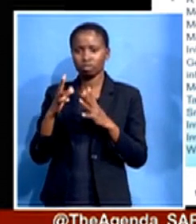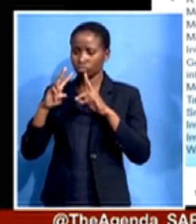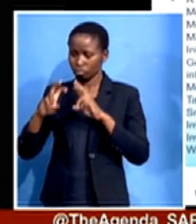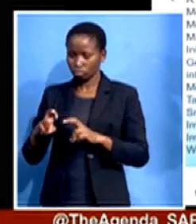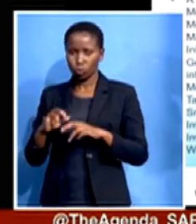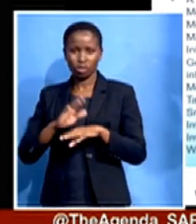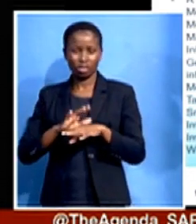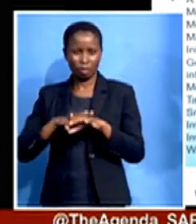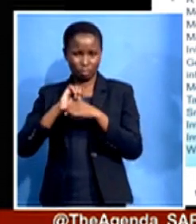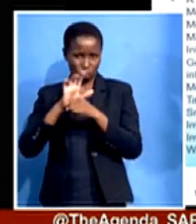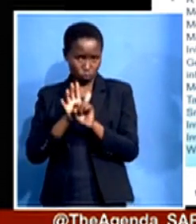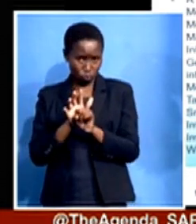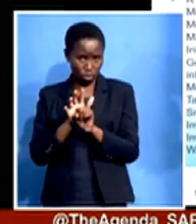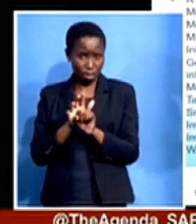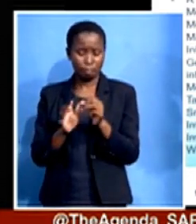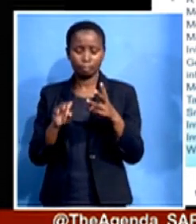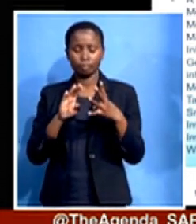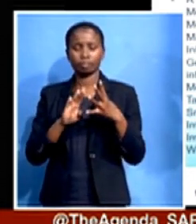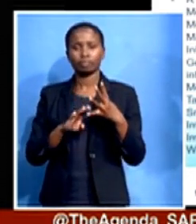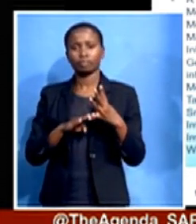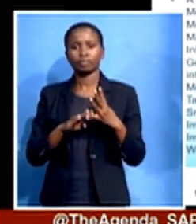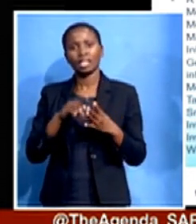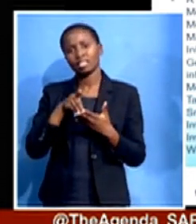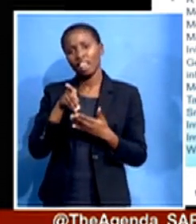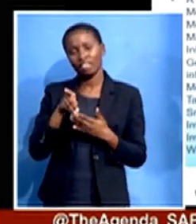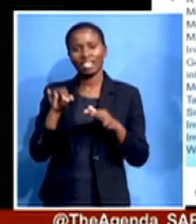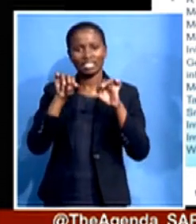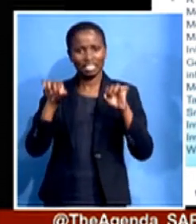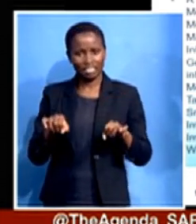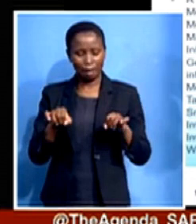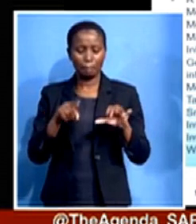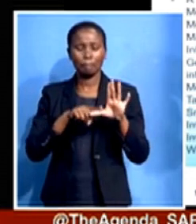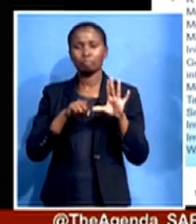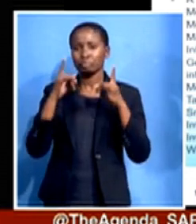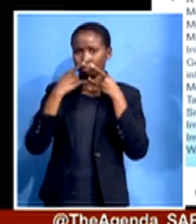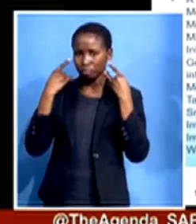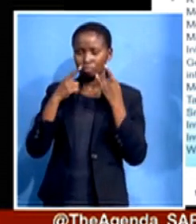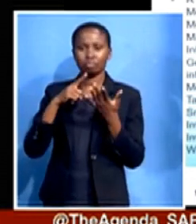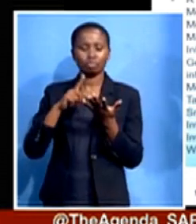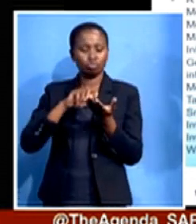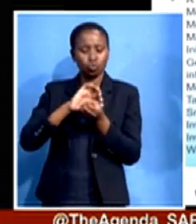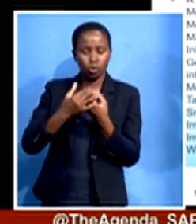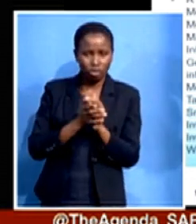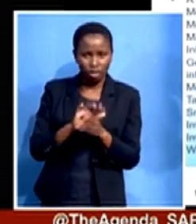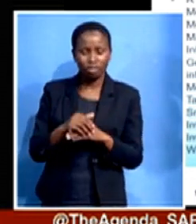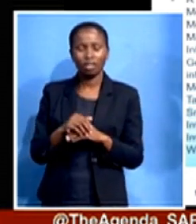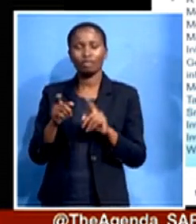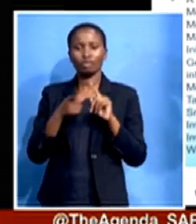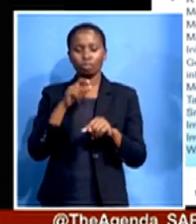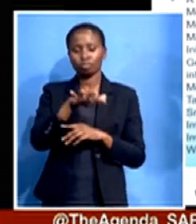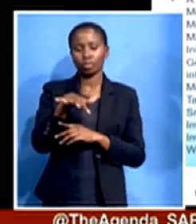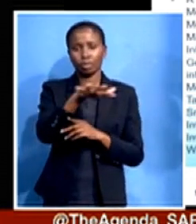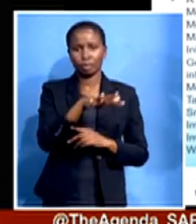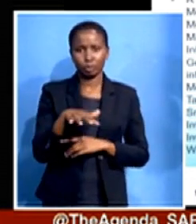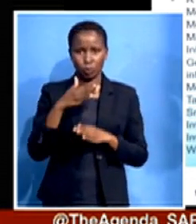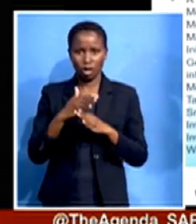pulmonary delivery systems, face mask, sanitizer through the stations that we use. So I will leave this, and as I say, we can pick this up